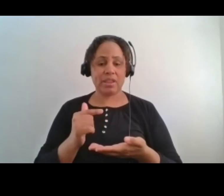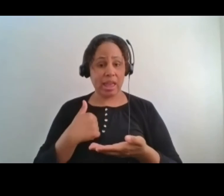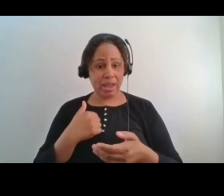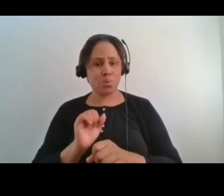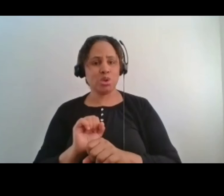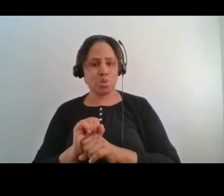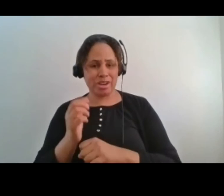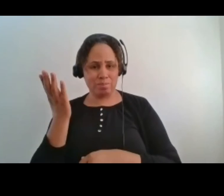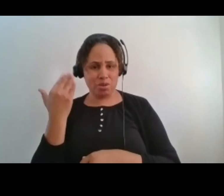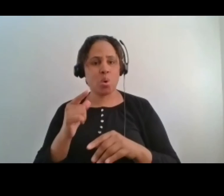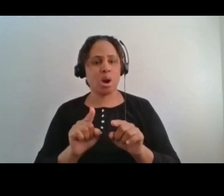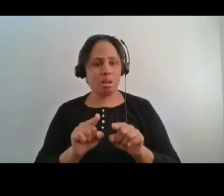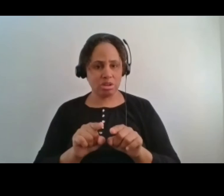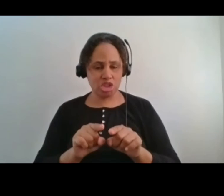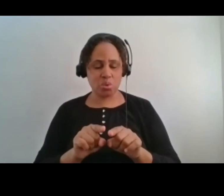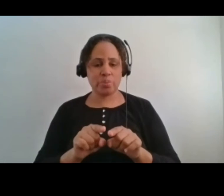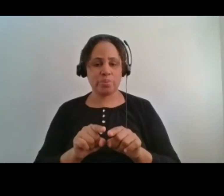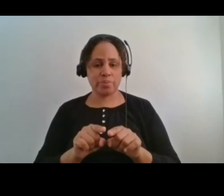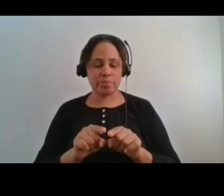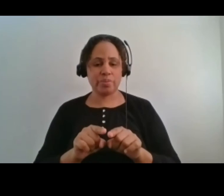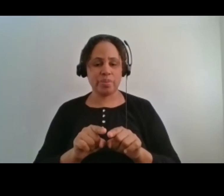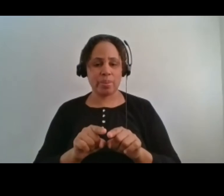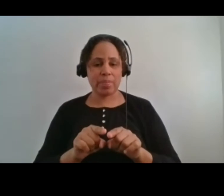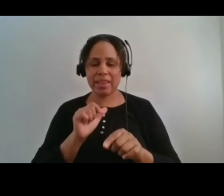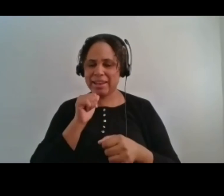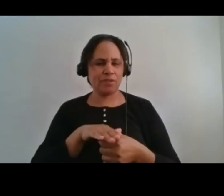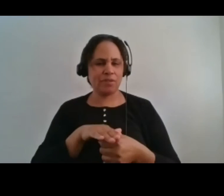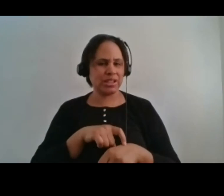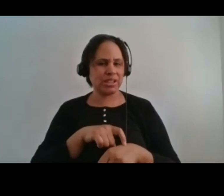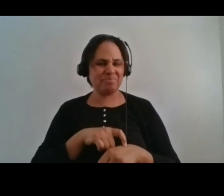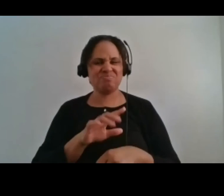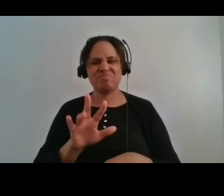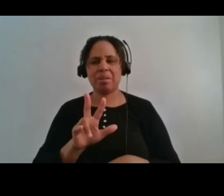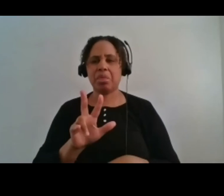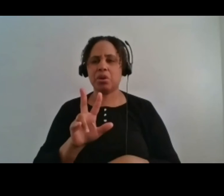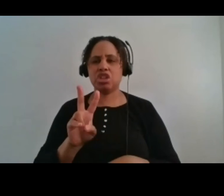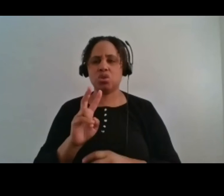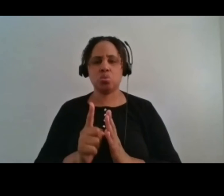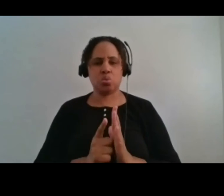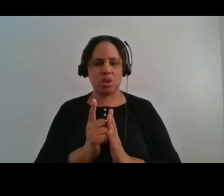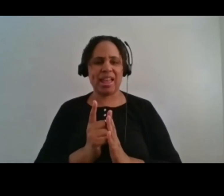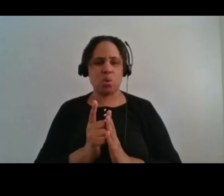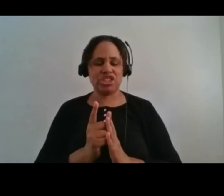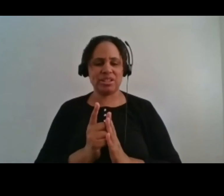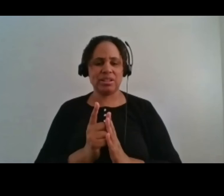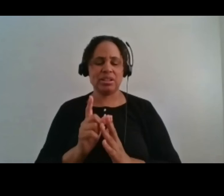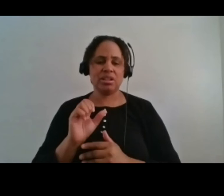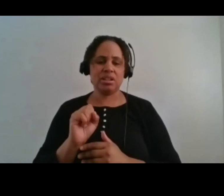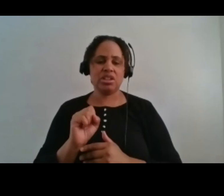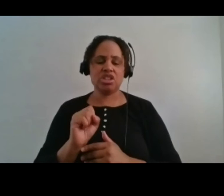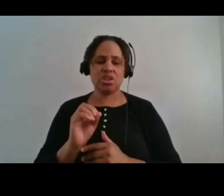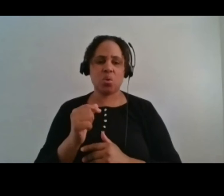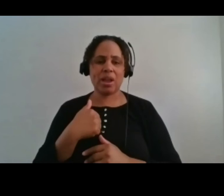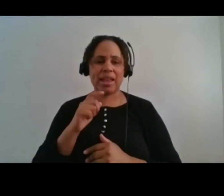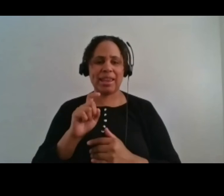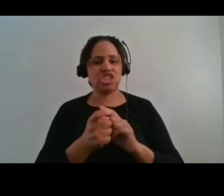I was working not full time, but like 32 hours. So I had to make changes in